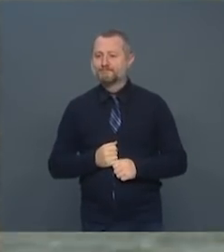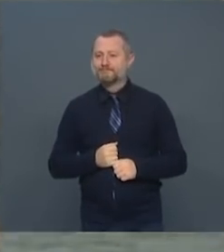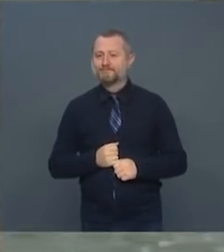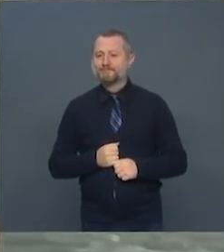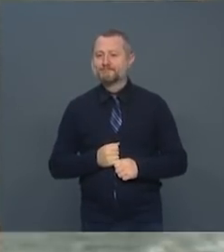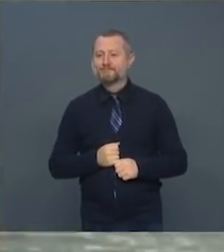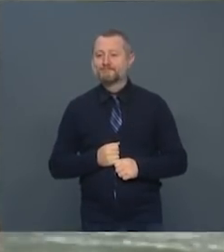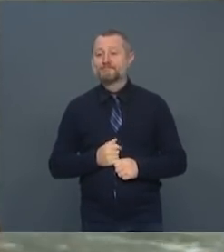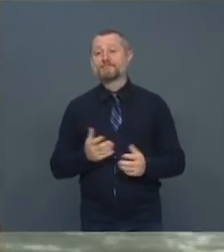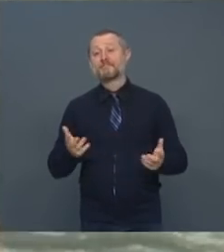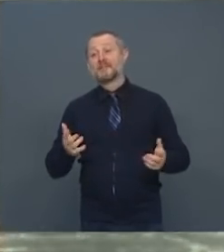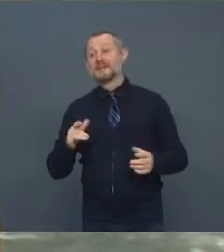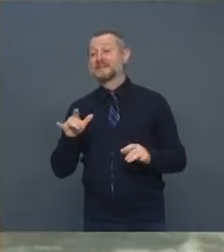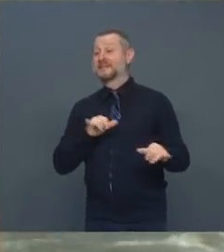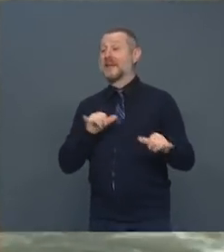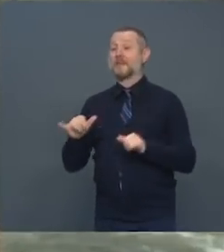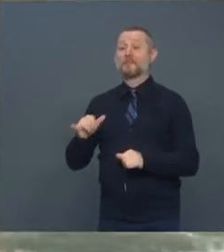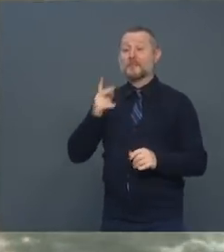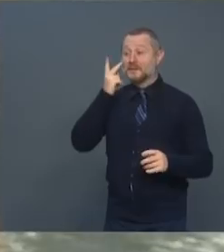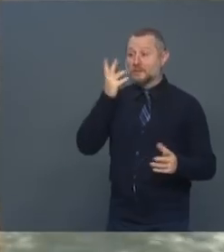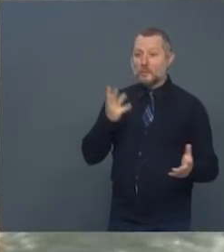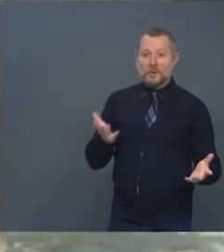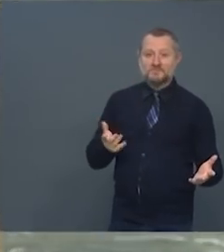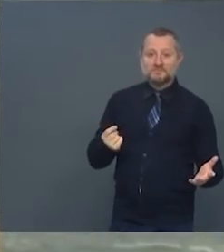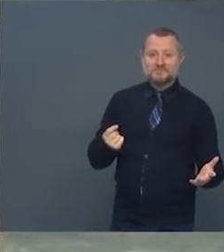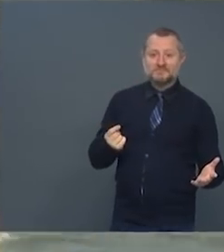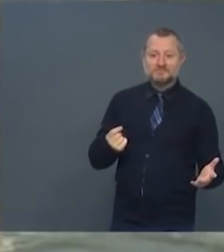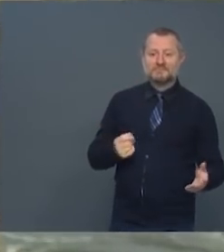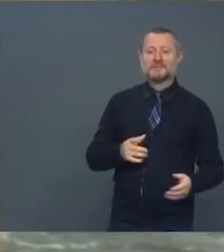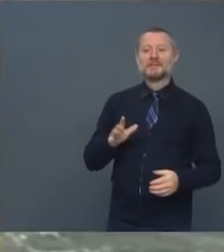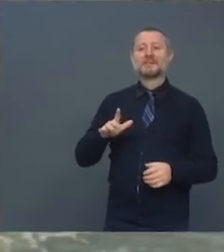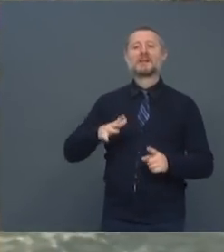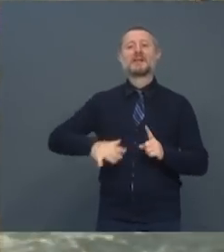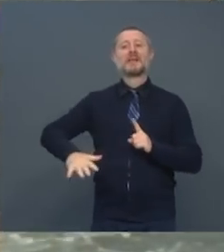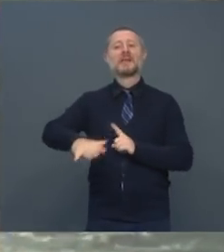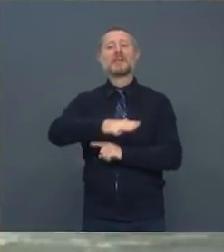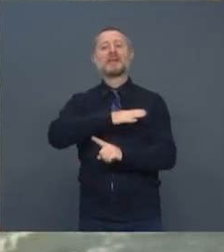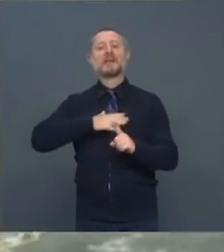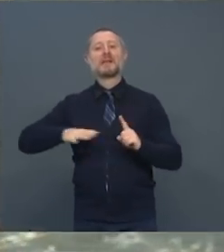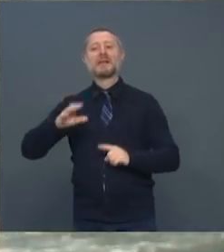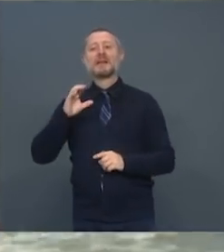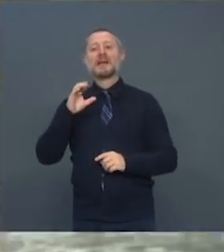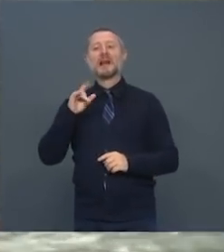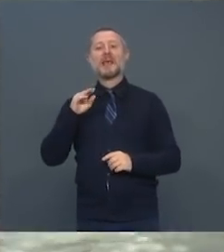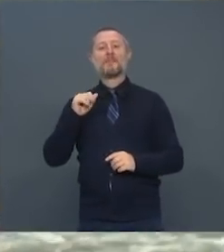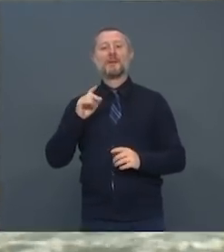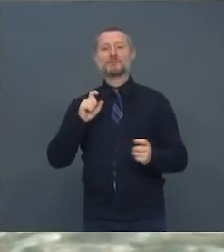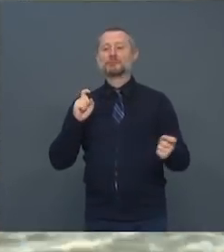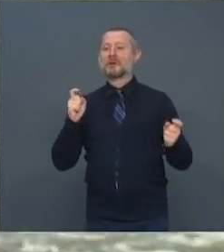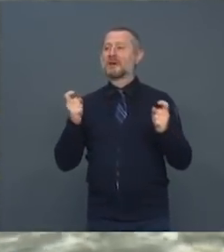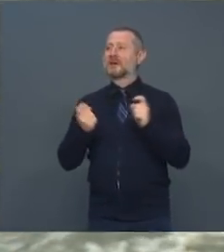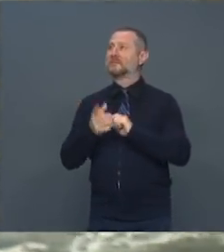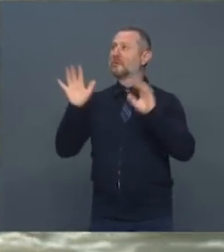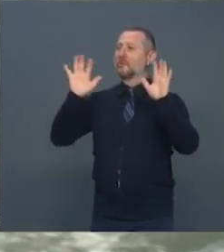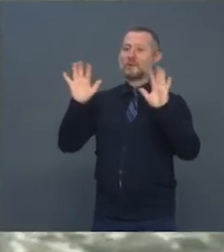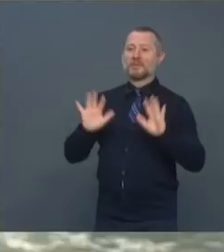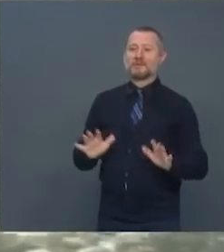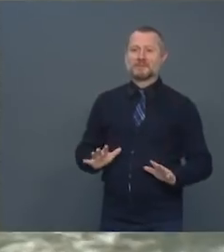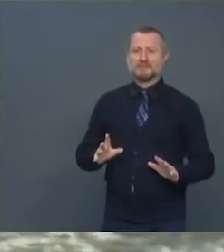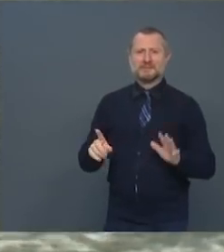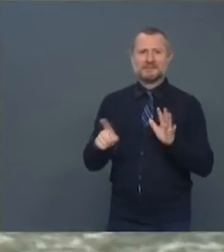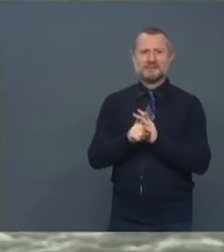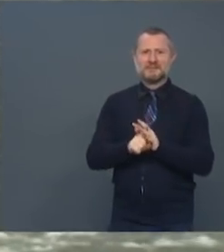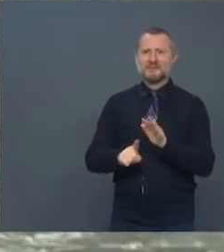pattern? You see it with climate change. How many warnings have we